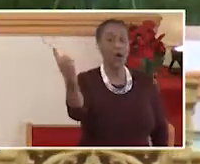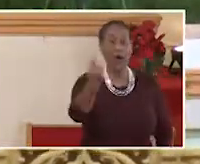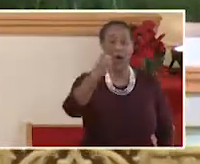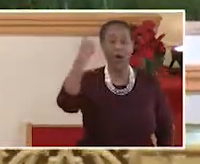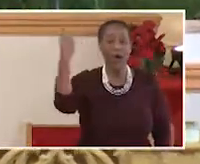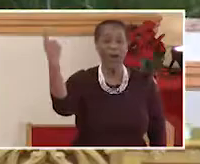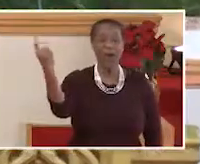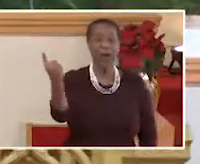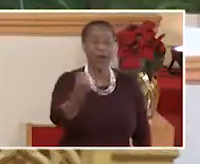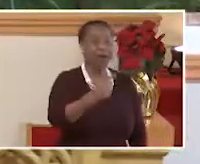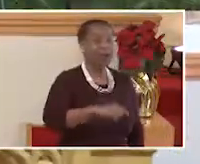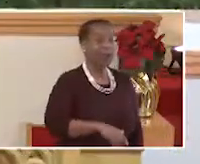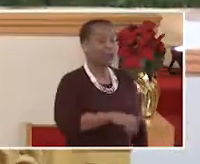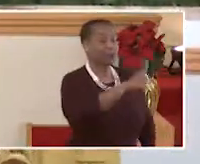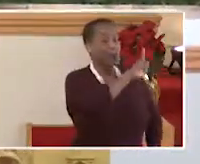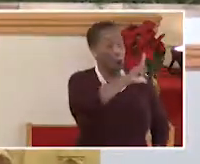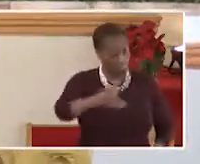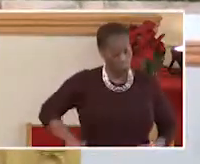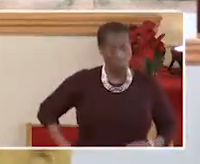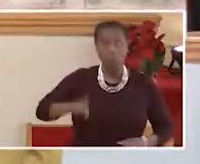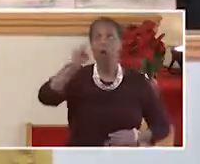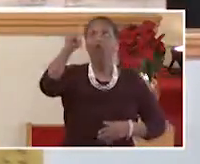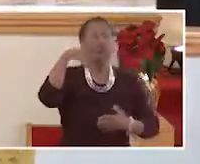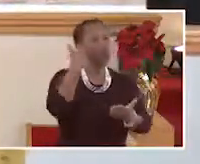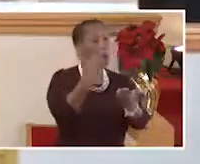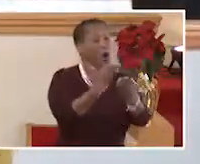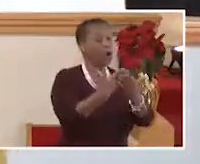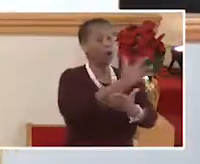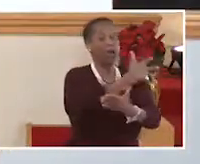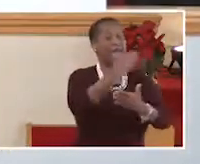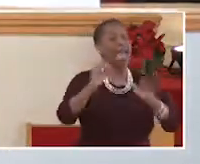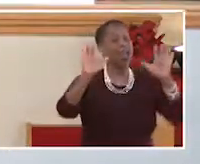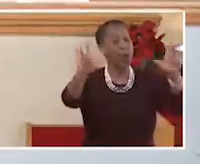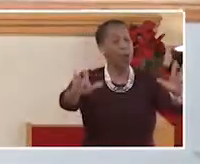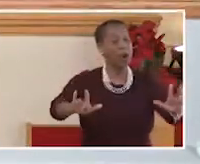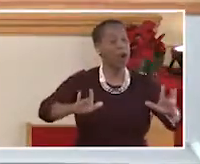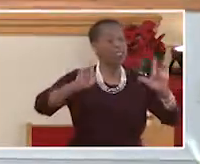Come on, say it one more time. Lord, you are good.